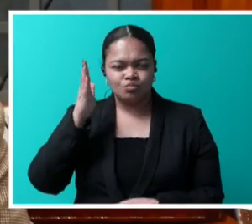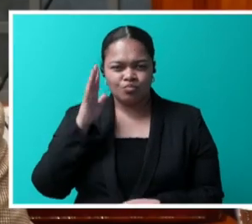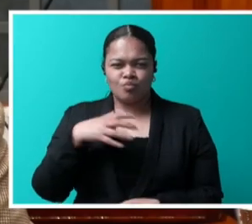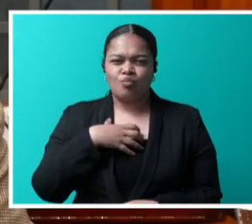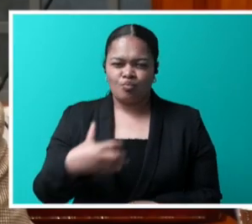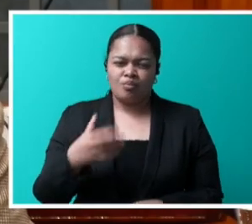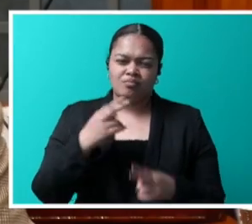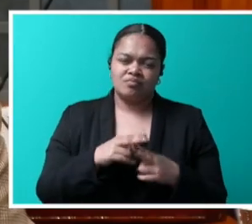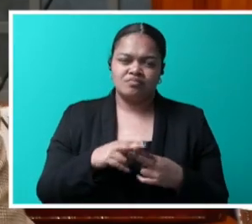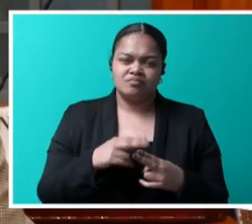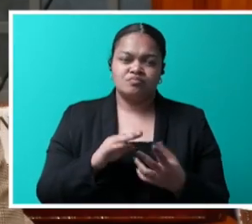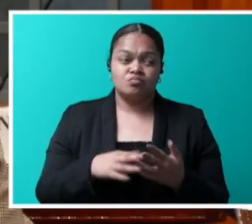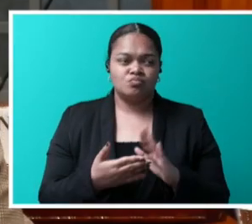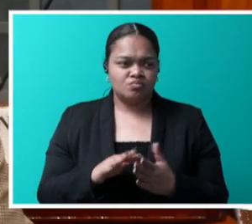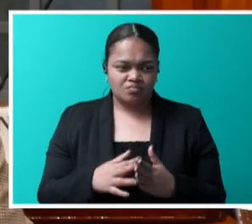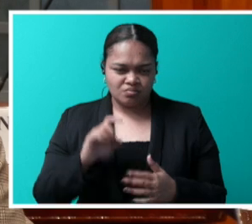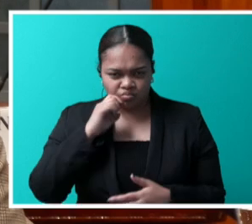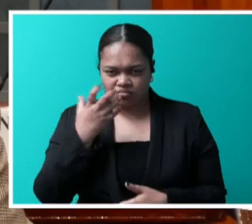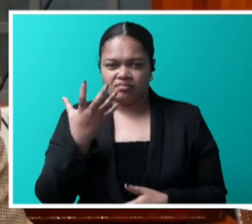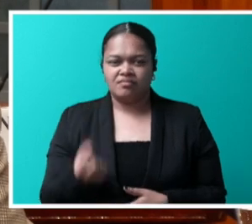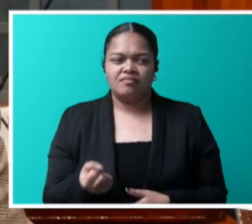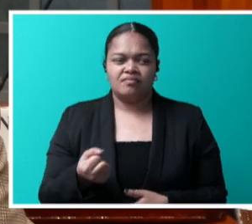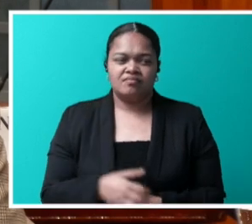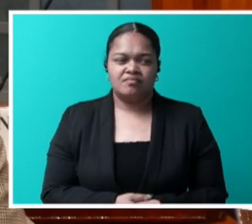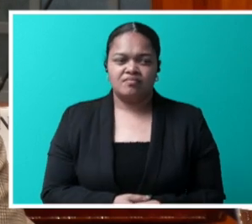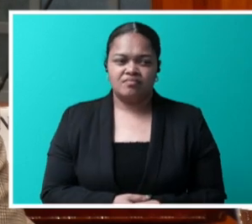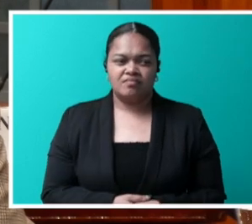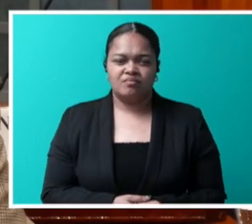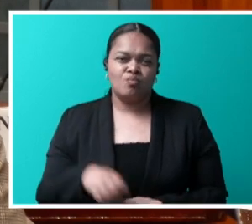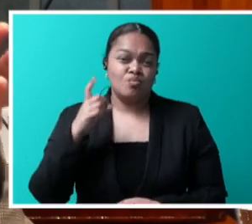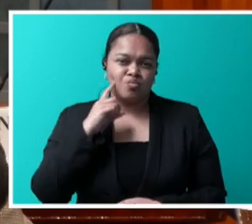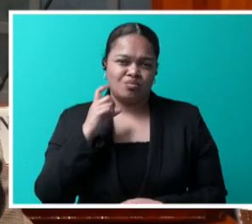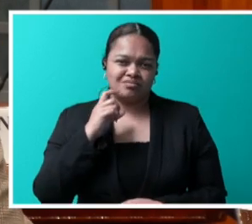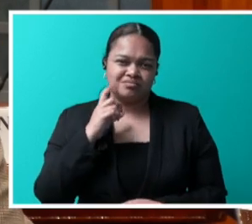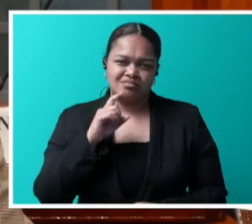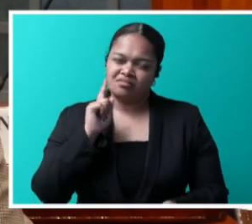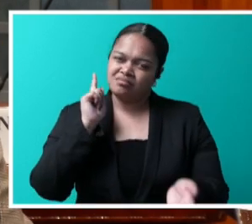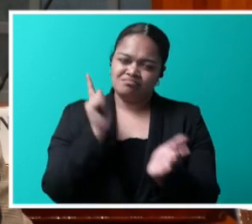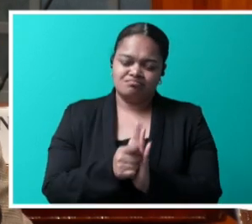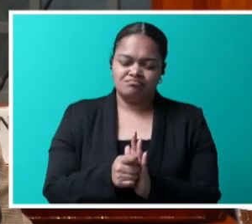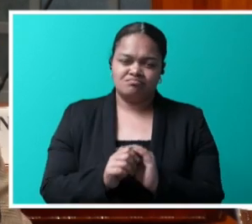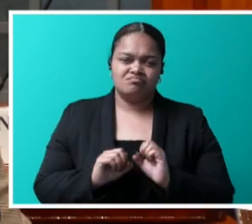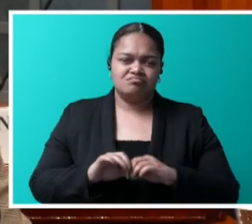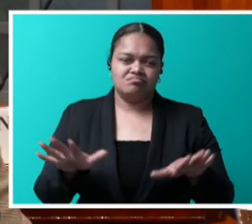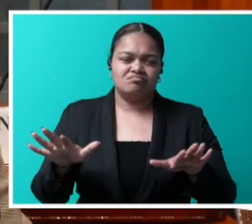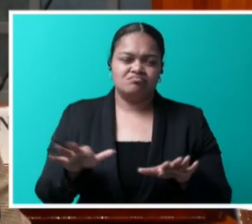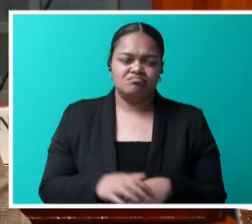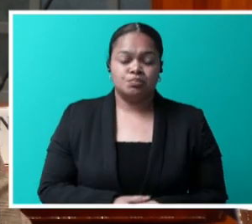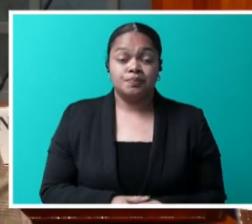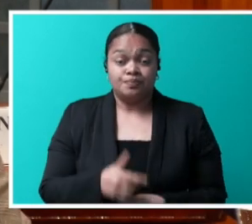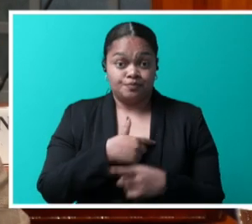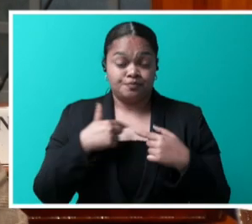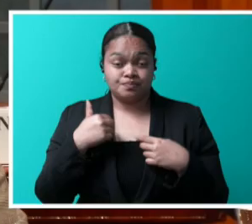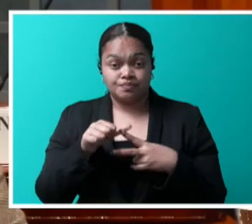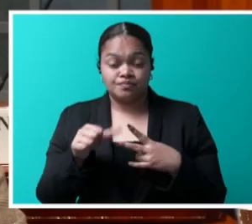farming communities receive reliable groundwater faster. Mr. Speaker, we are also